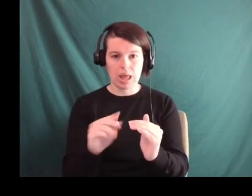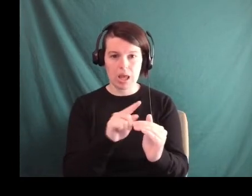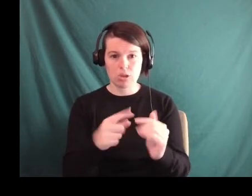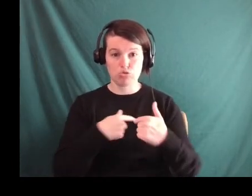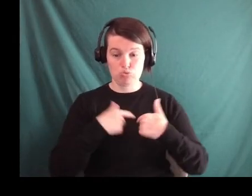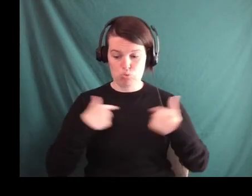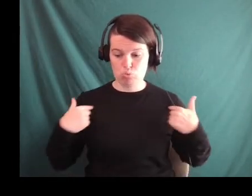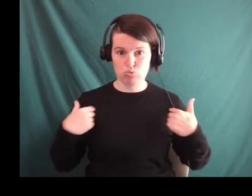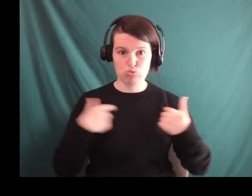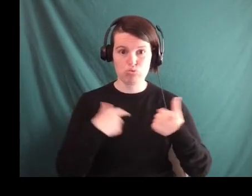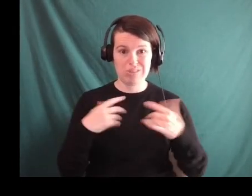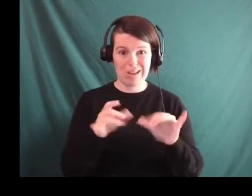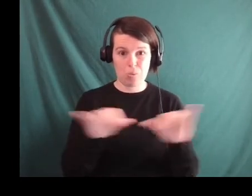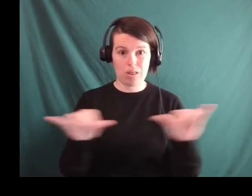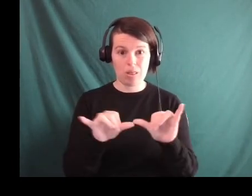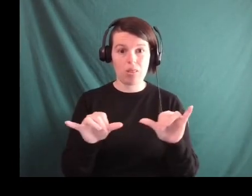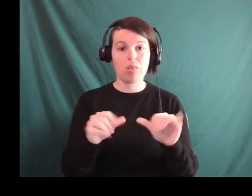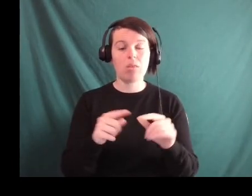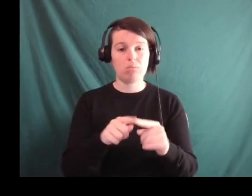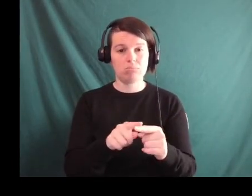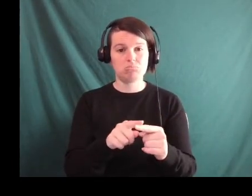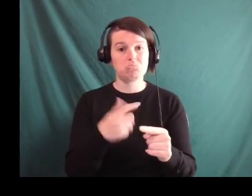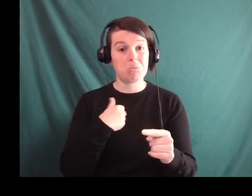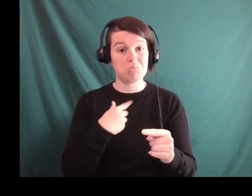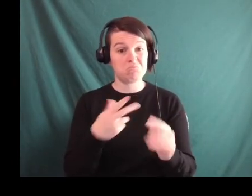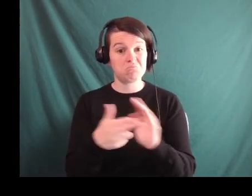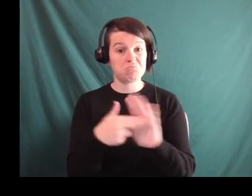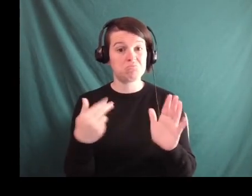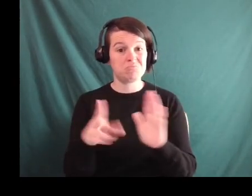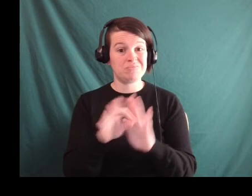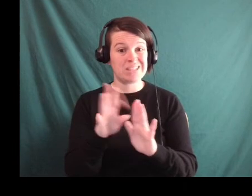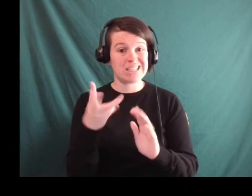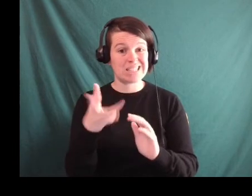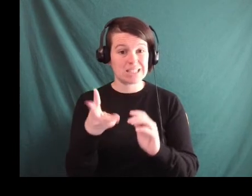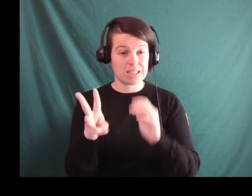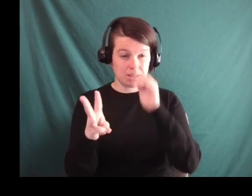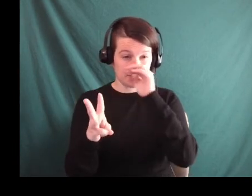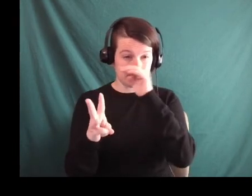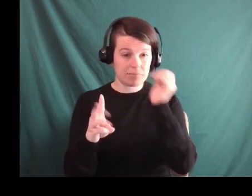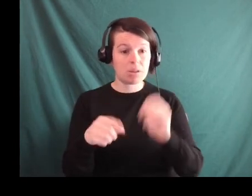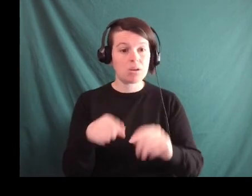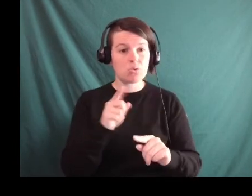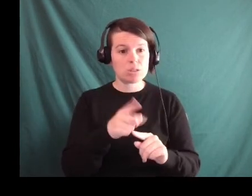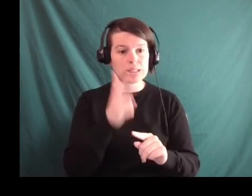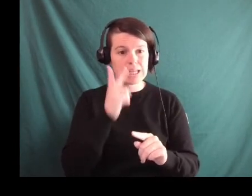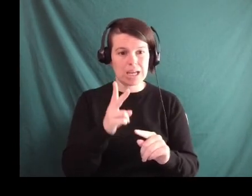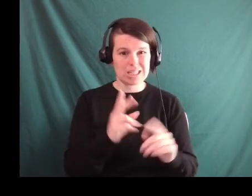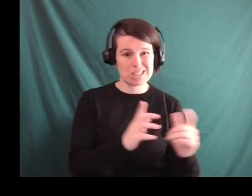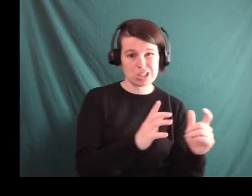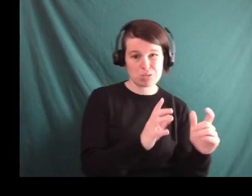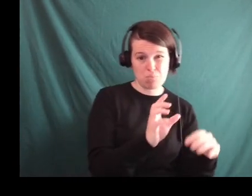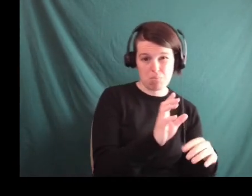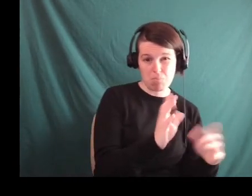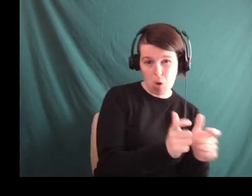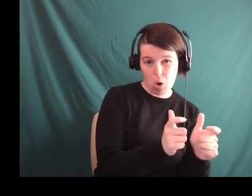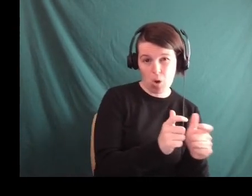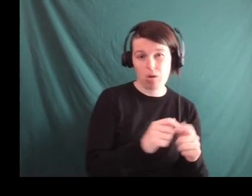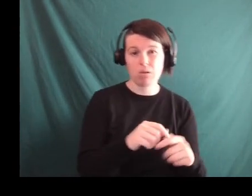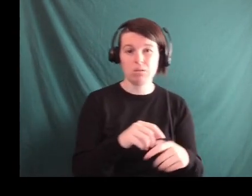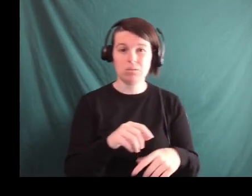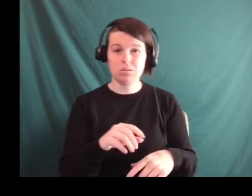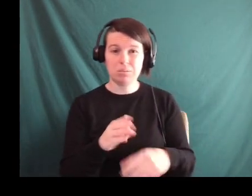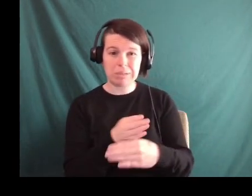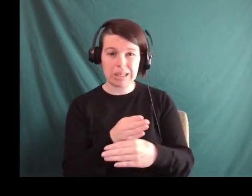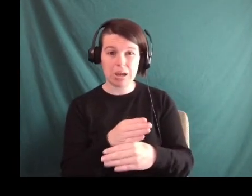width size would be. So say I was a 16, you see that puts me either as a small or a medium